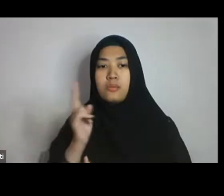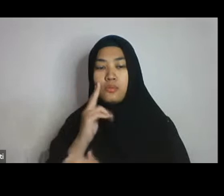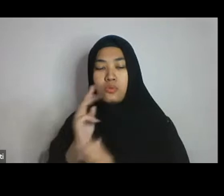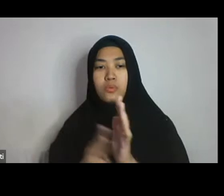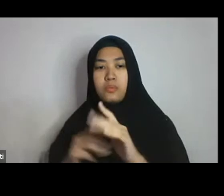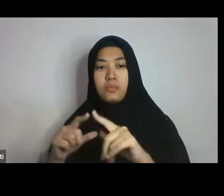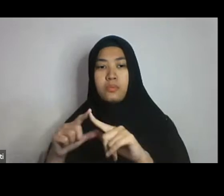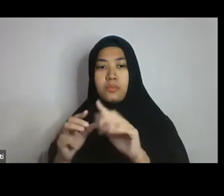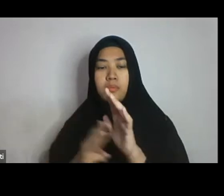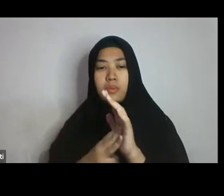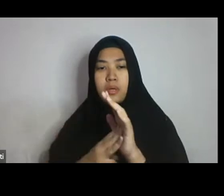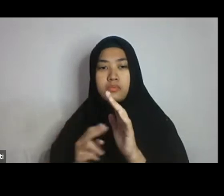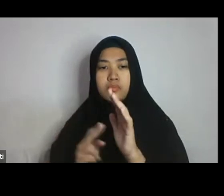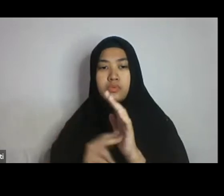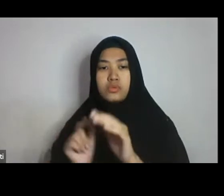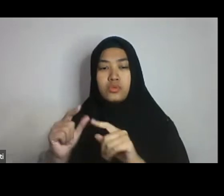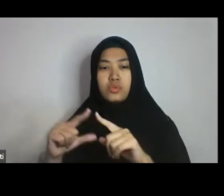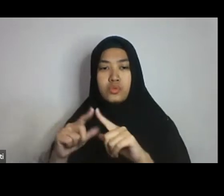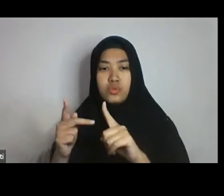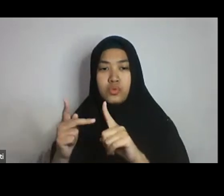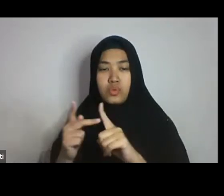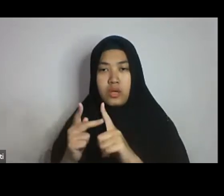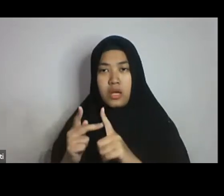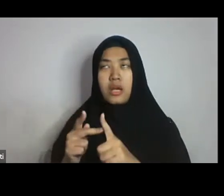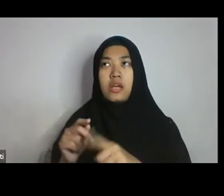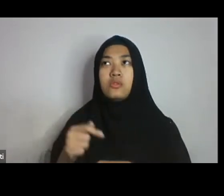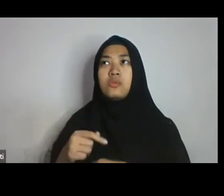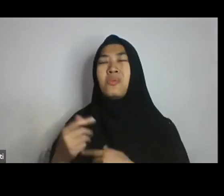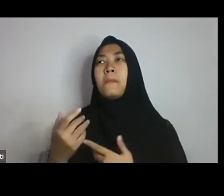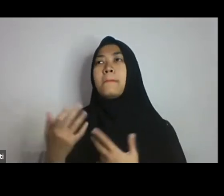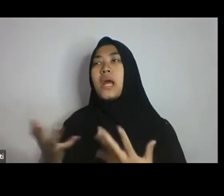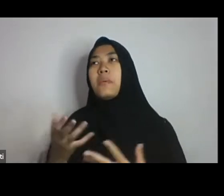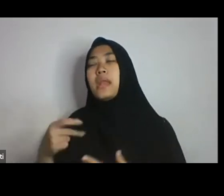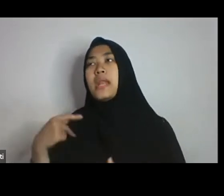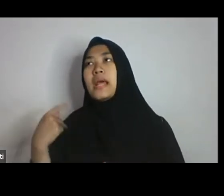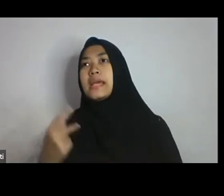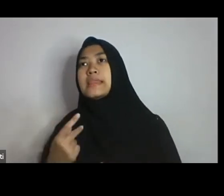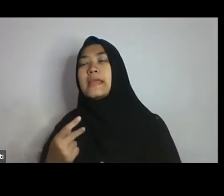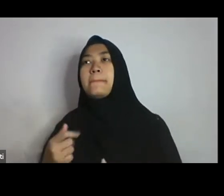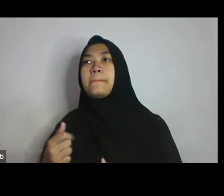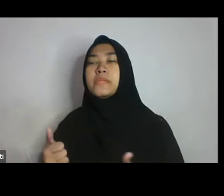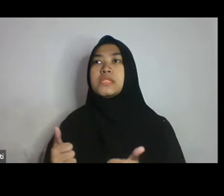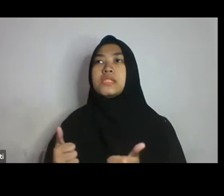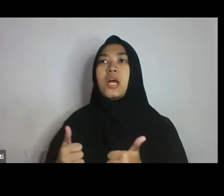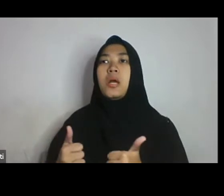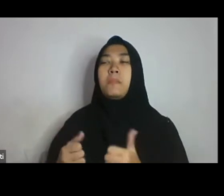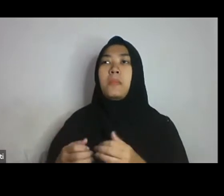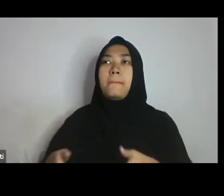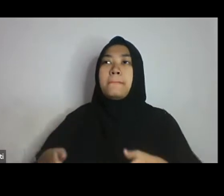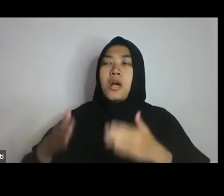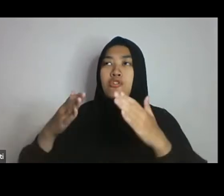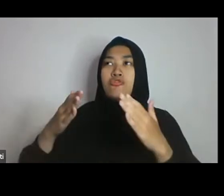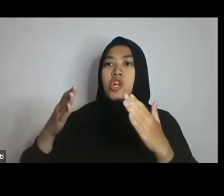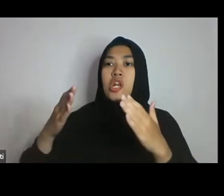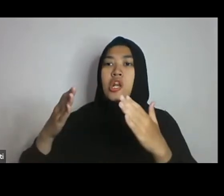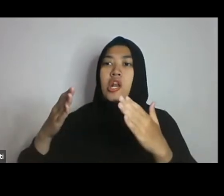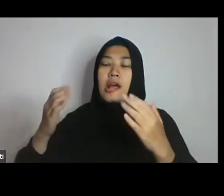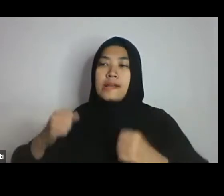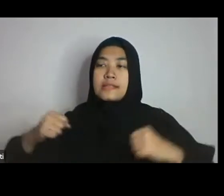how do we build a healthcare system that is both practical and sensitive to local customary standards, including the adat